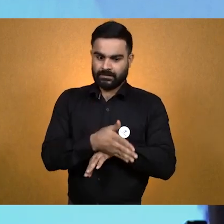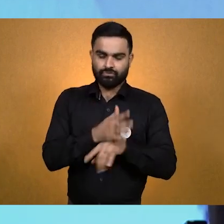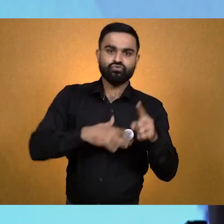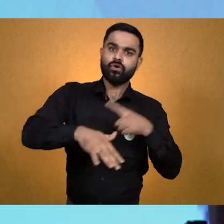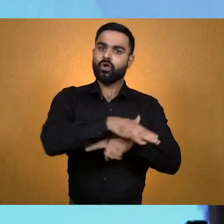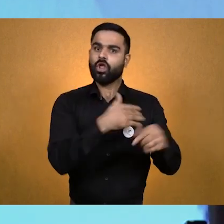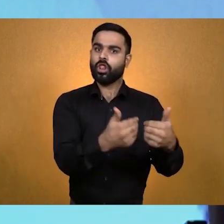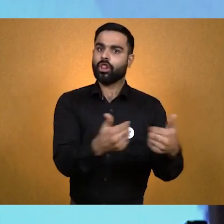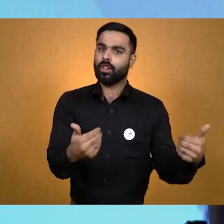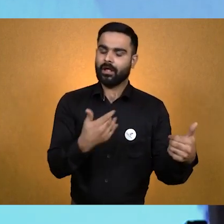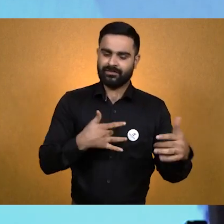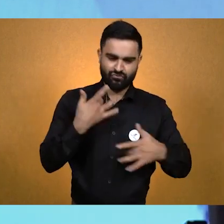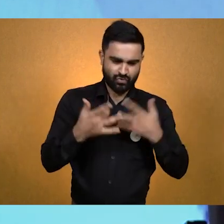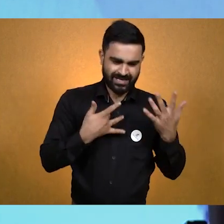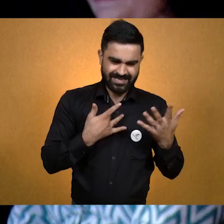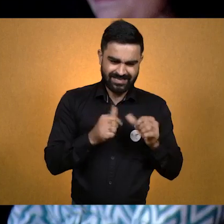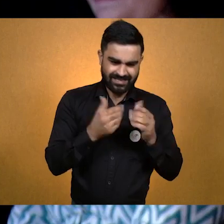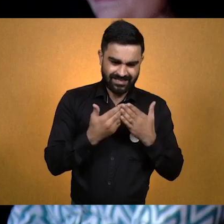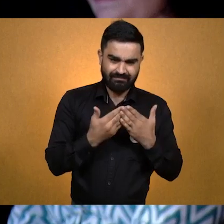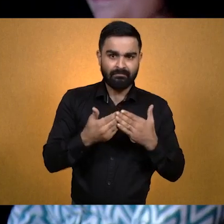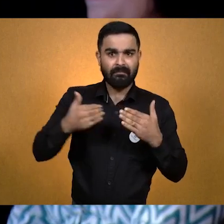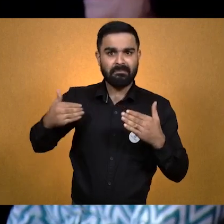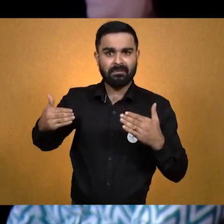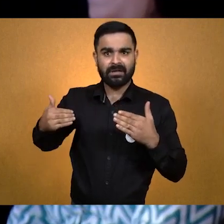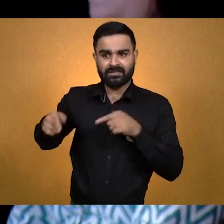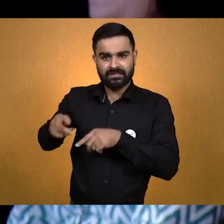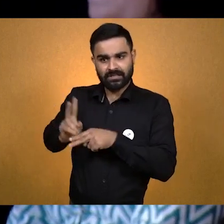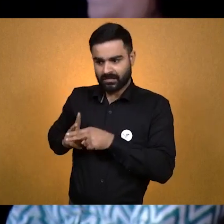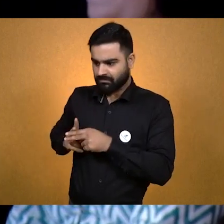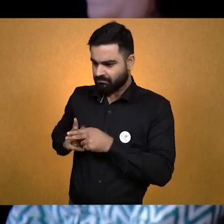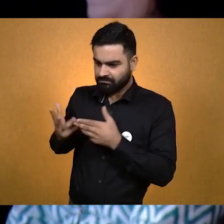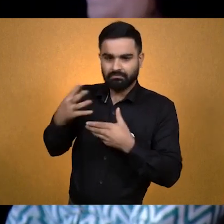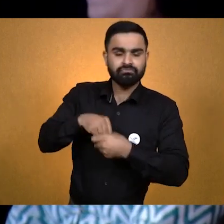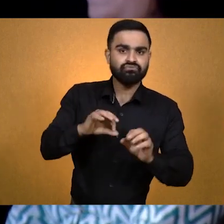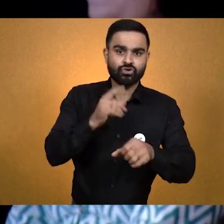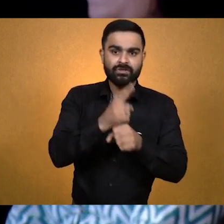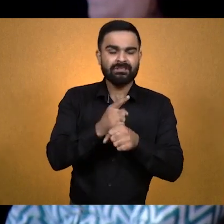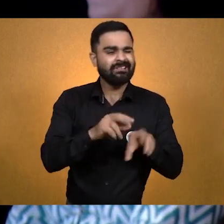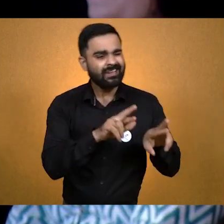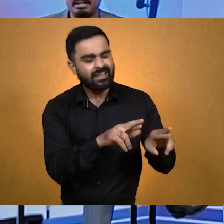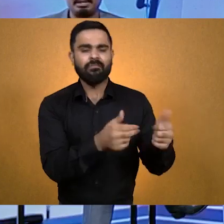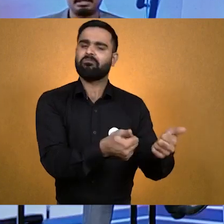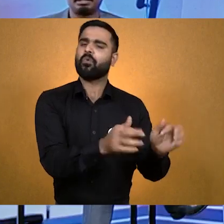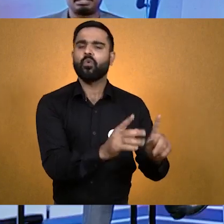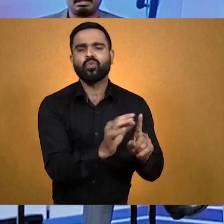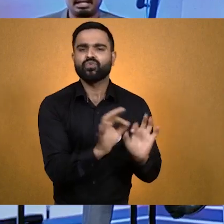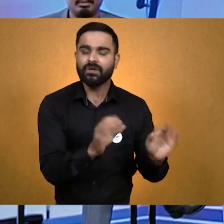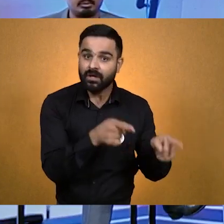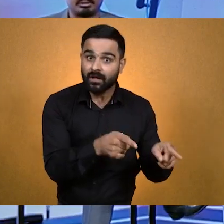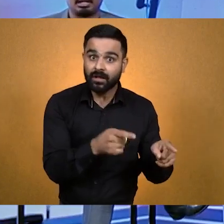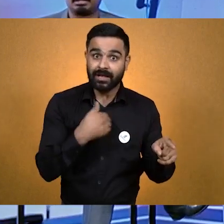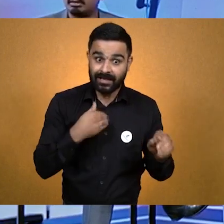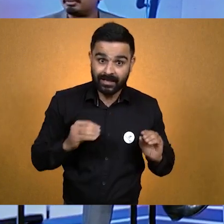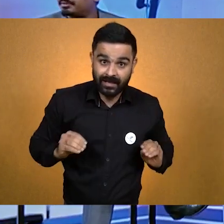socially, emotionally, but also academically. The teachers did not have much expectations from them. And basically that led